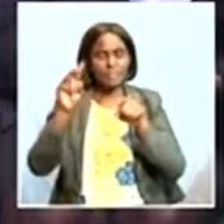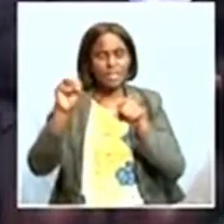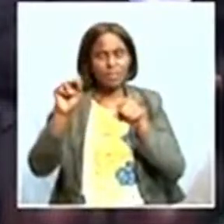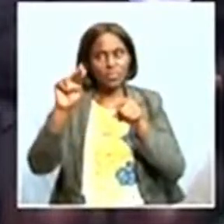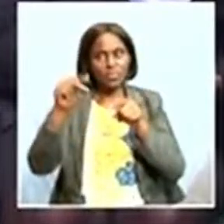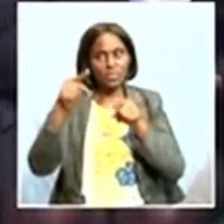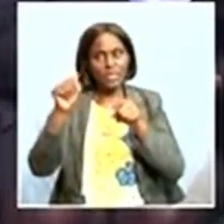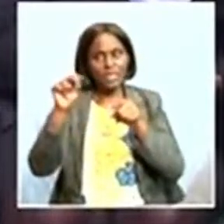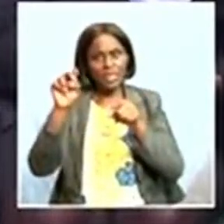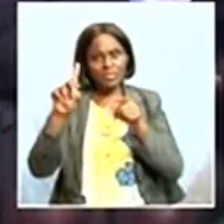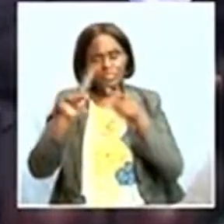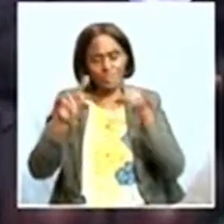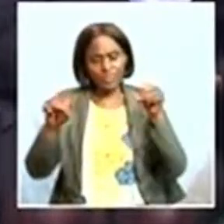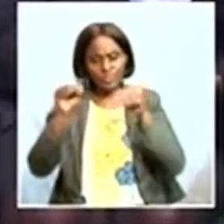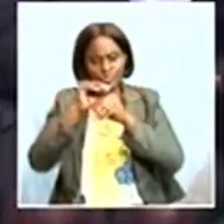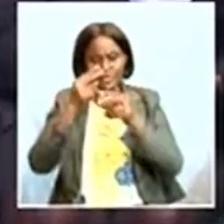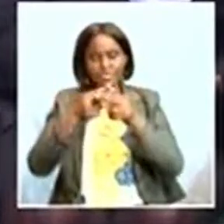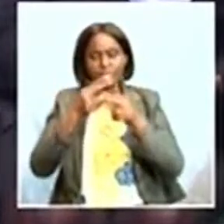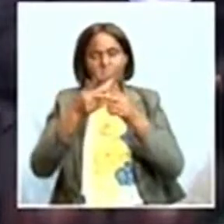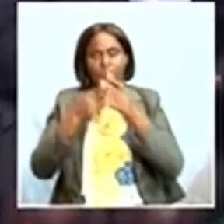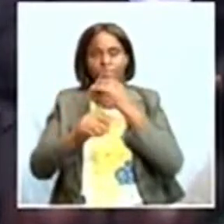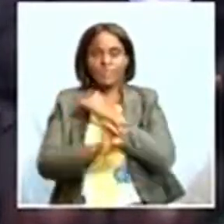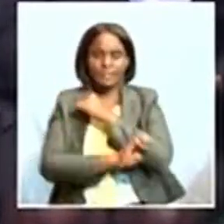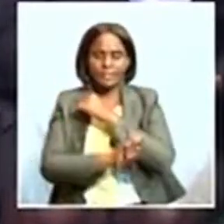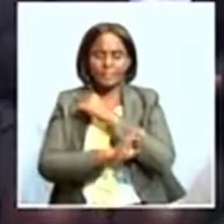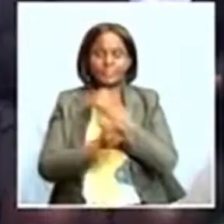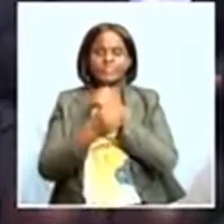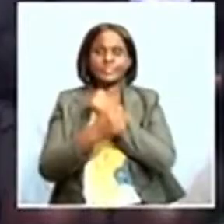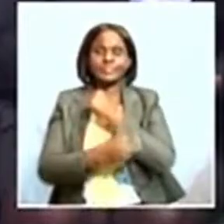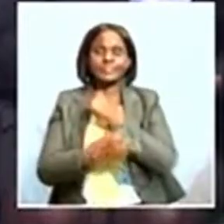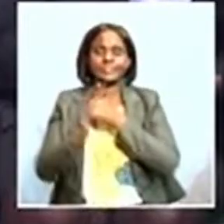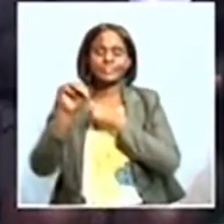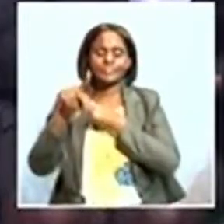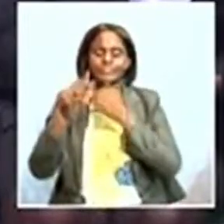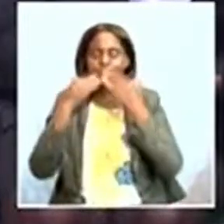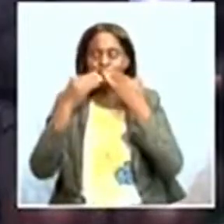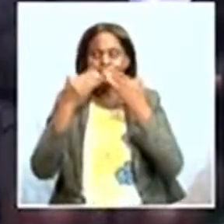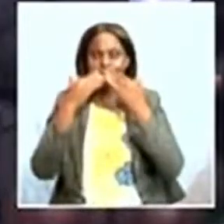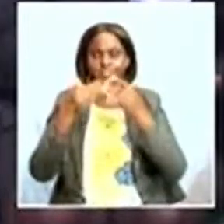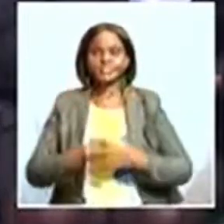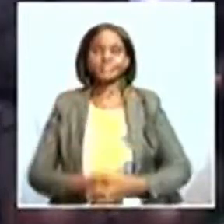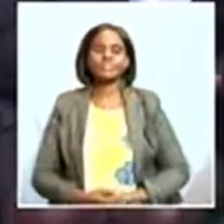Mungandu MP to replace Mr. Emmanuel M. Musonda MP. I thank you.